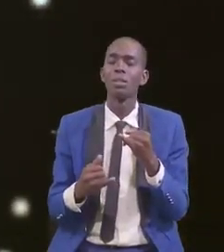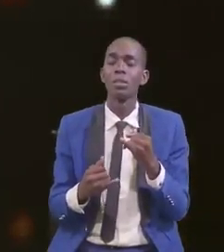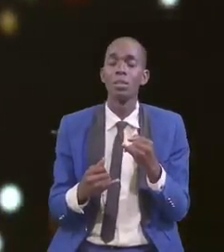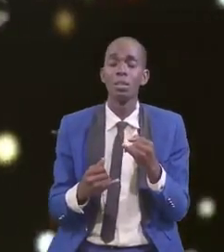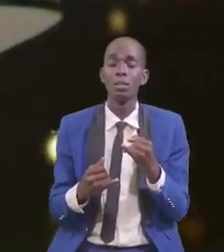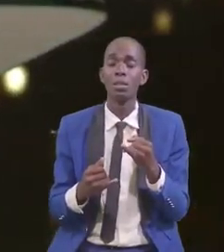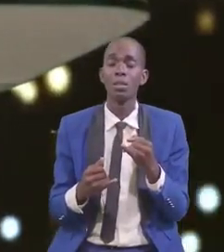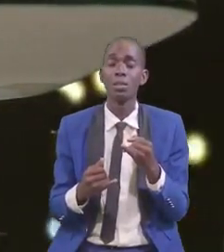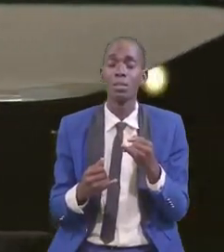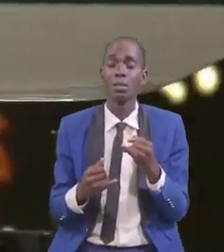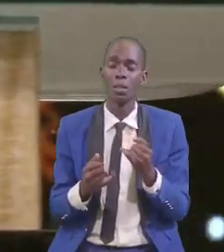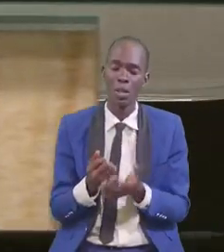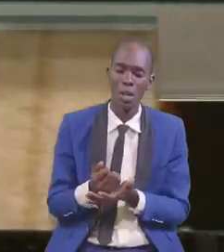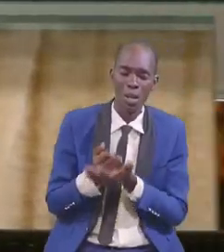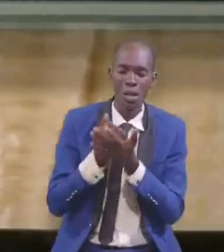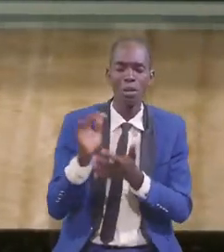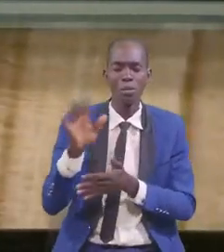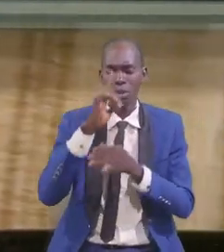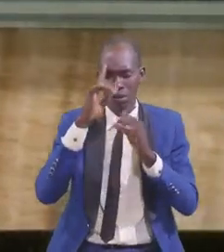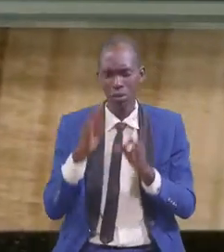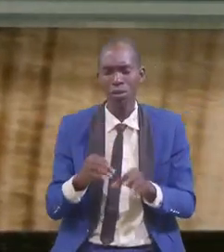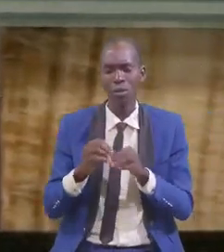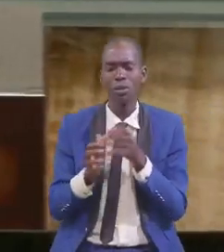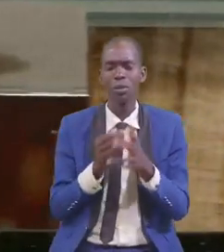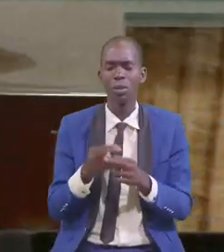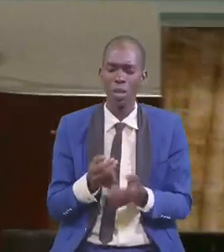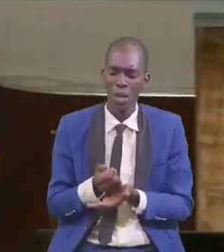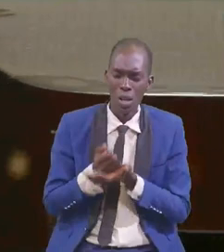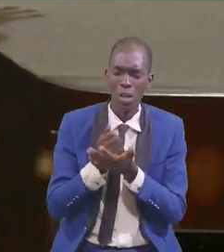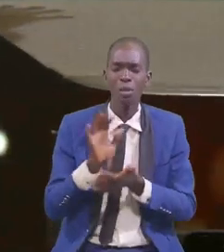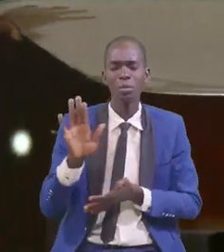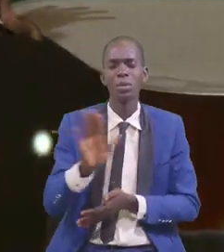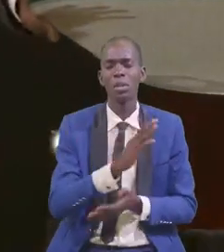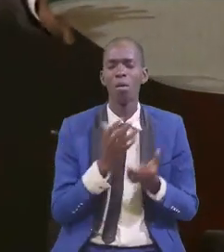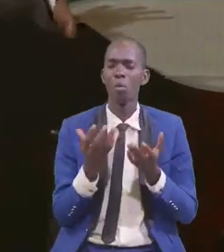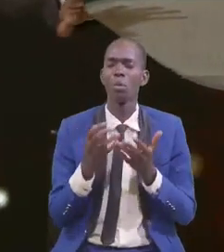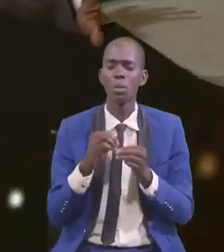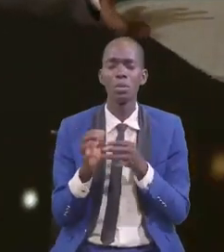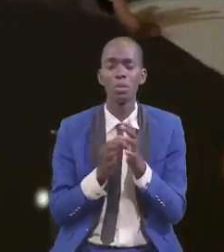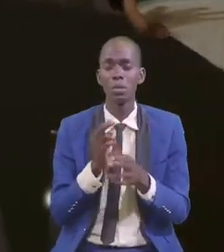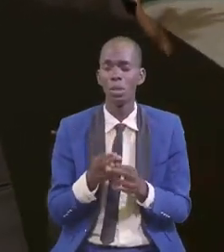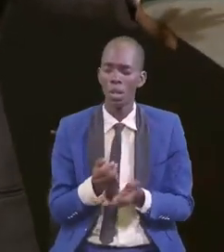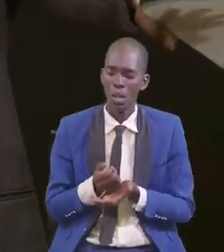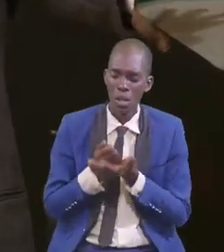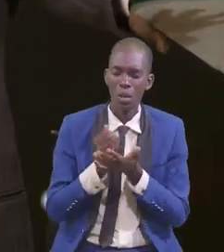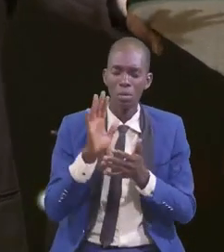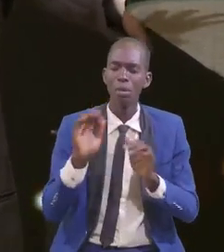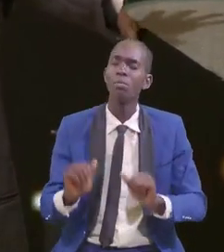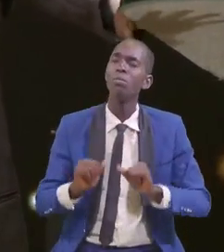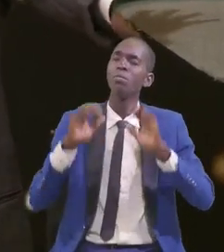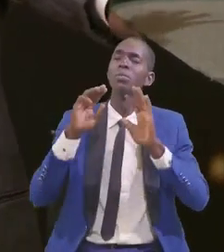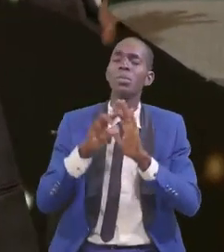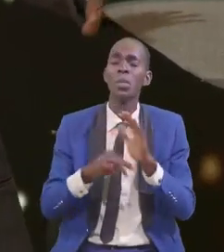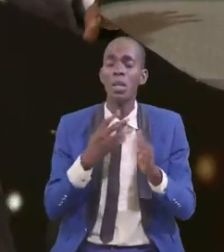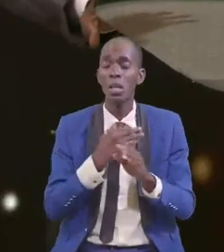Help their decision. Help their desire. Help their devotion and